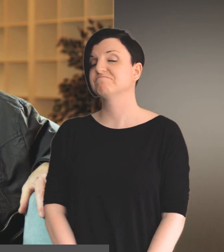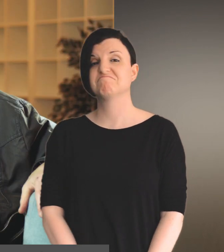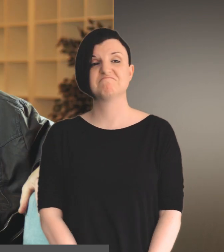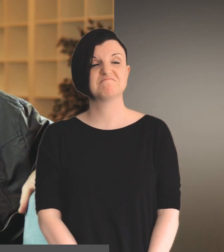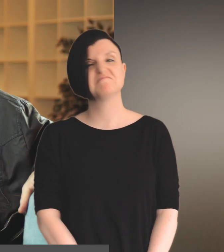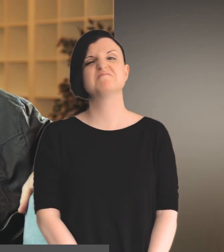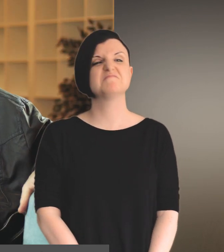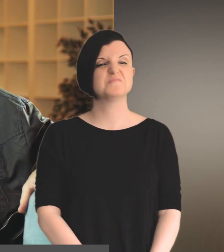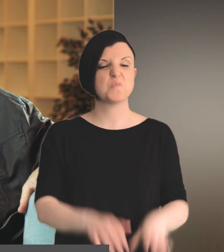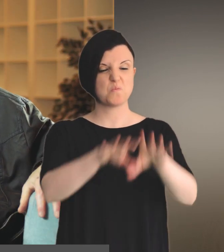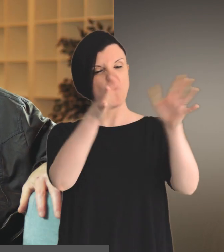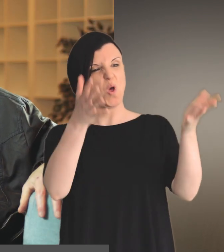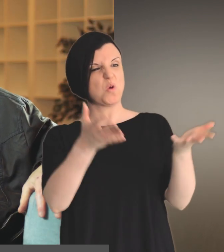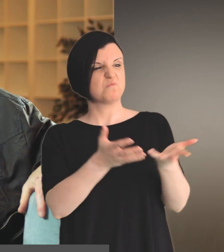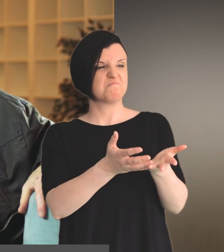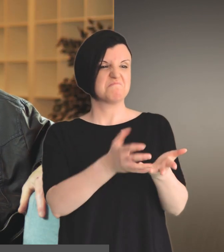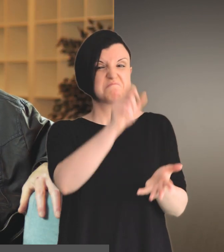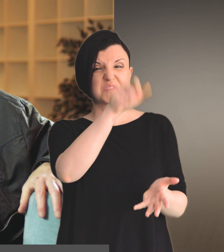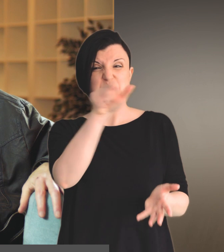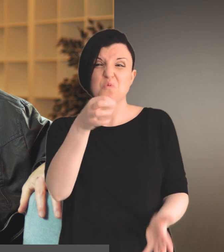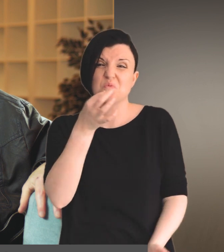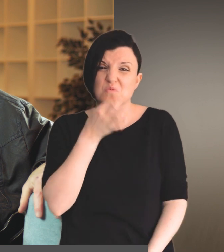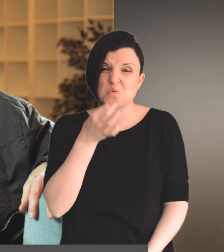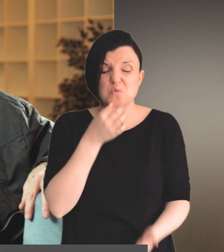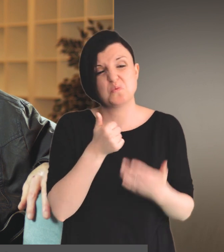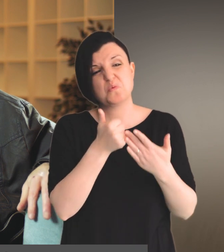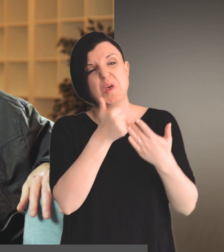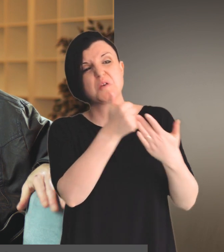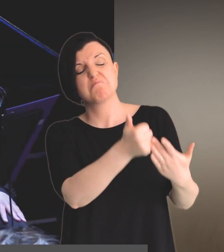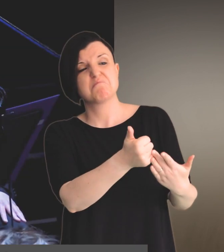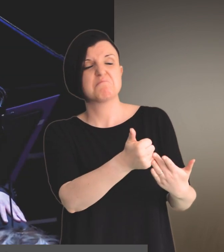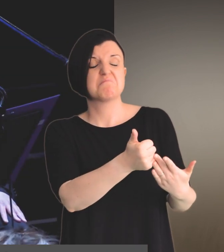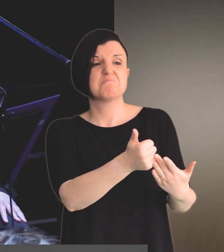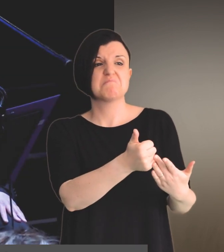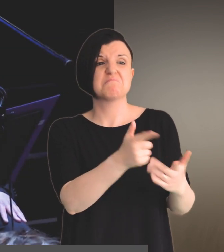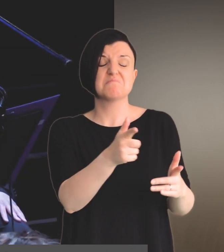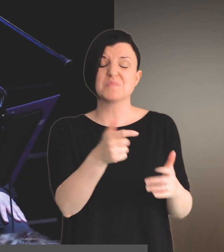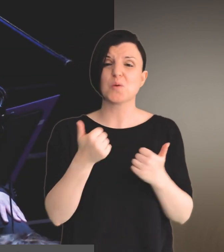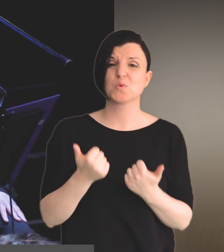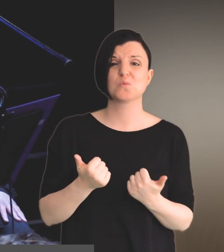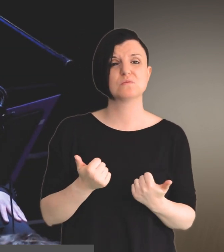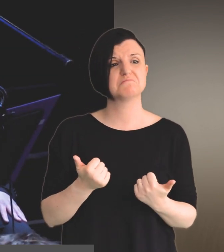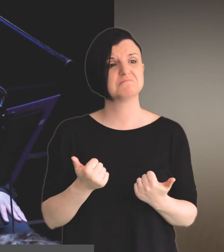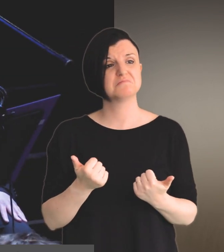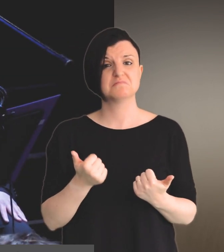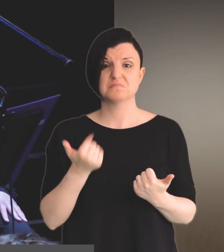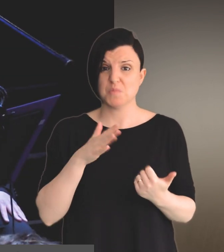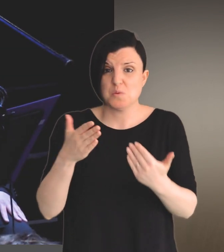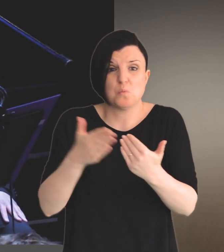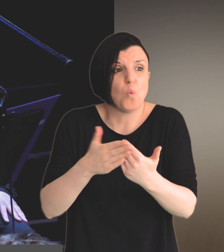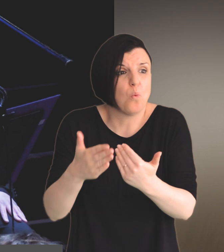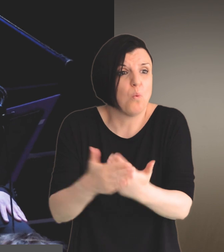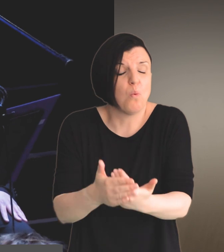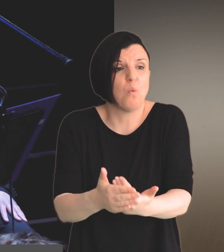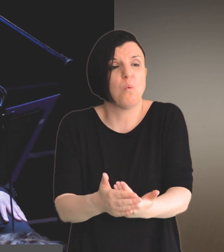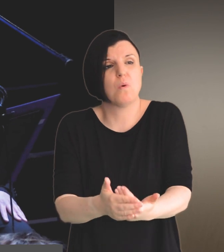Even if we only help a modest number of people around the world, that would be a wonderful achievement. And we might end up helping a lot of people